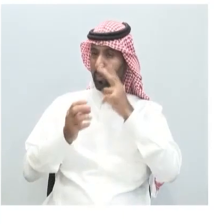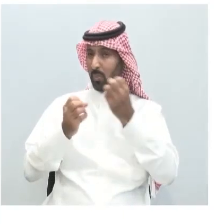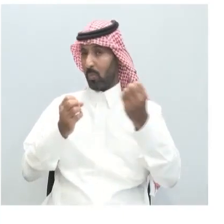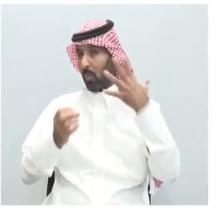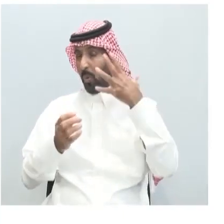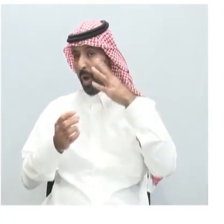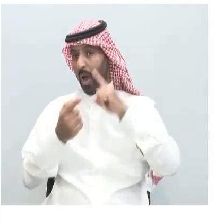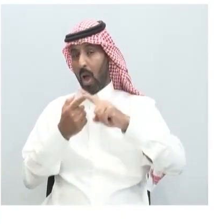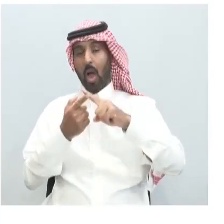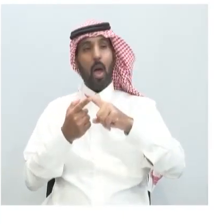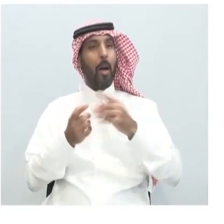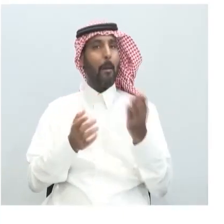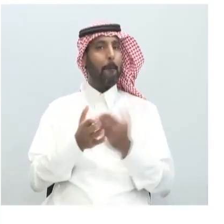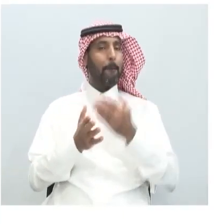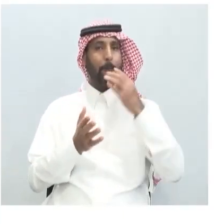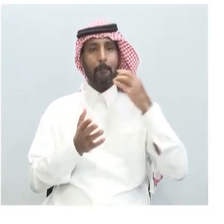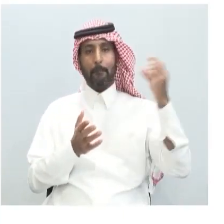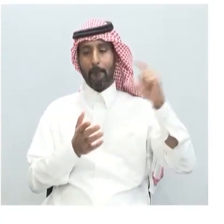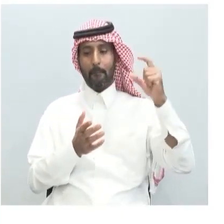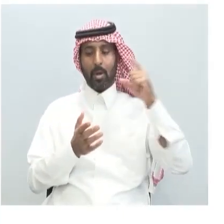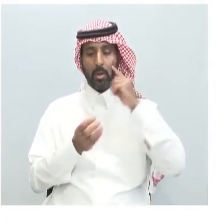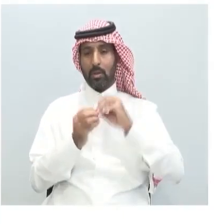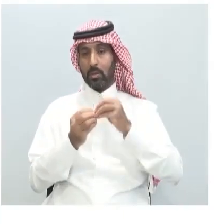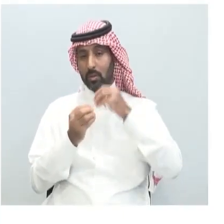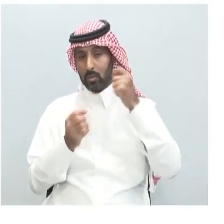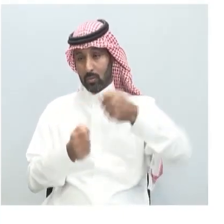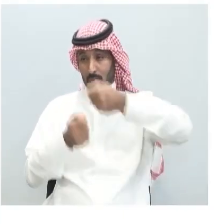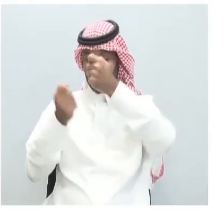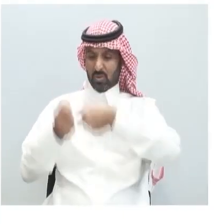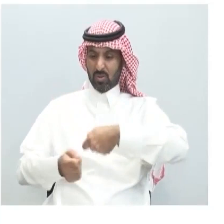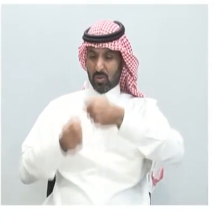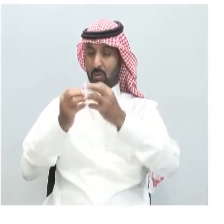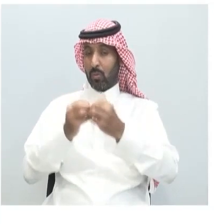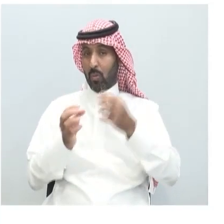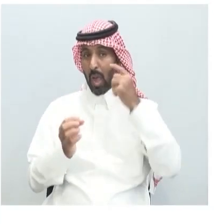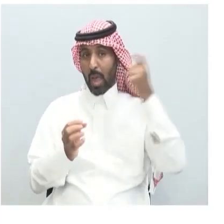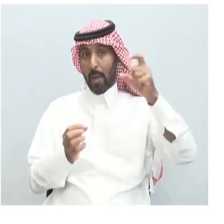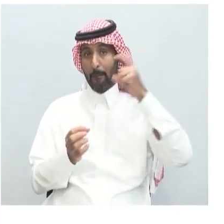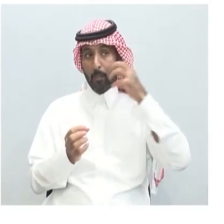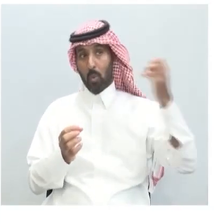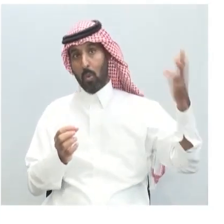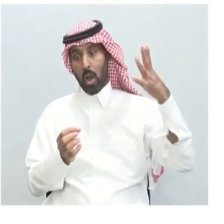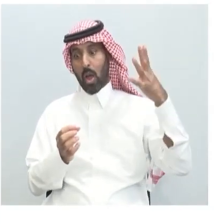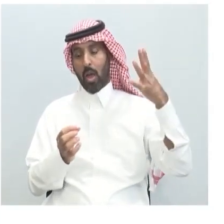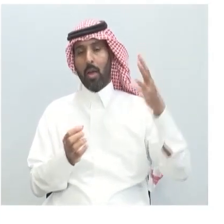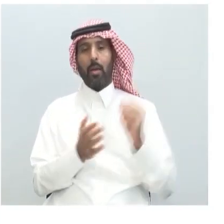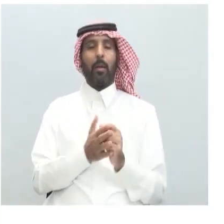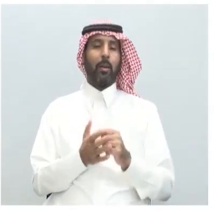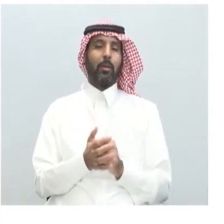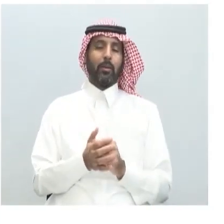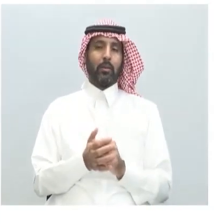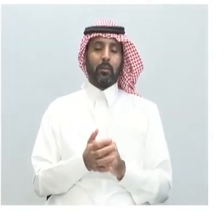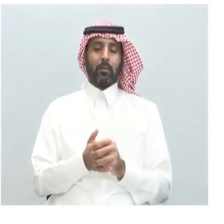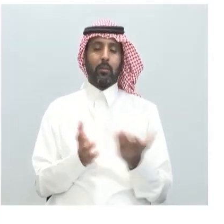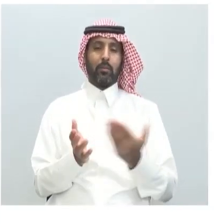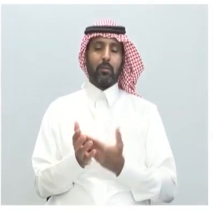blue color. So the correct answer for number nine, yes, the bedroom is painted a